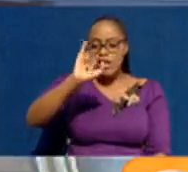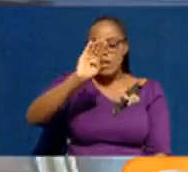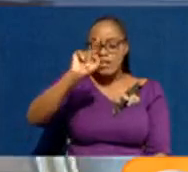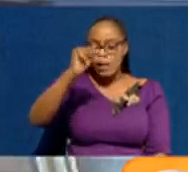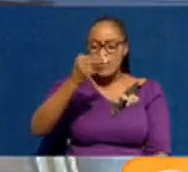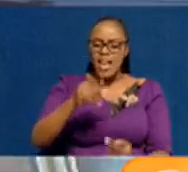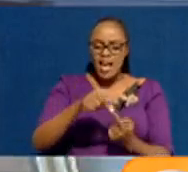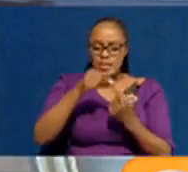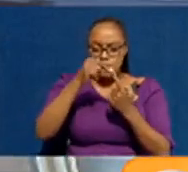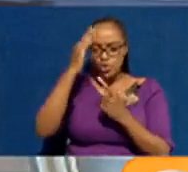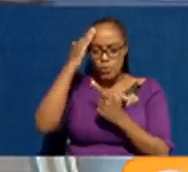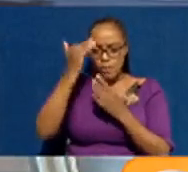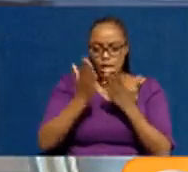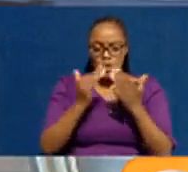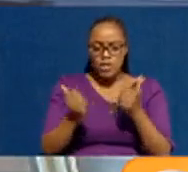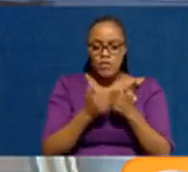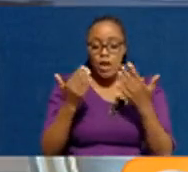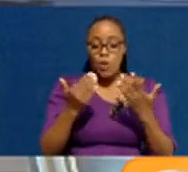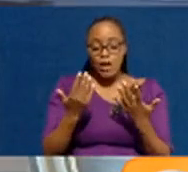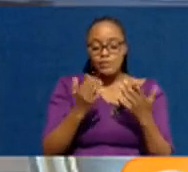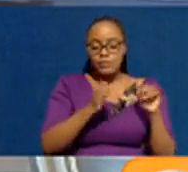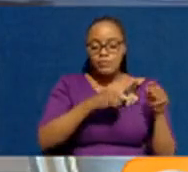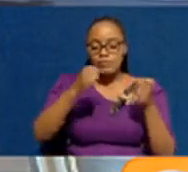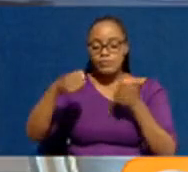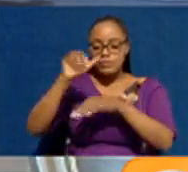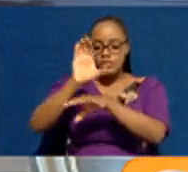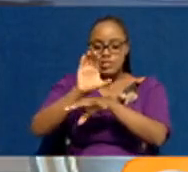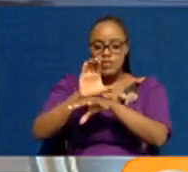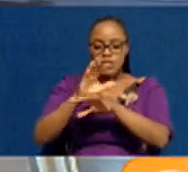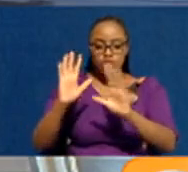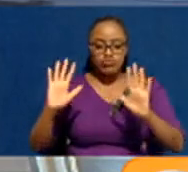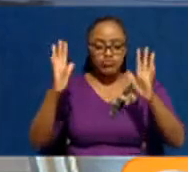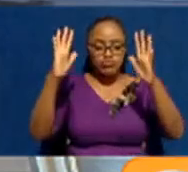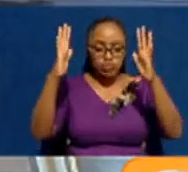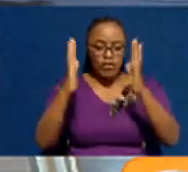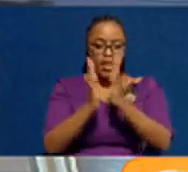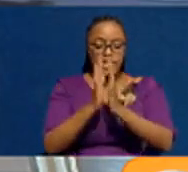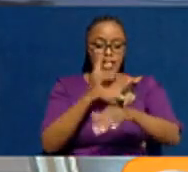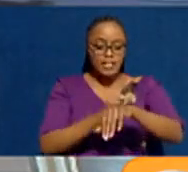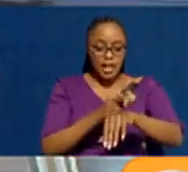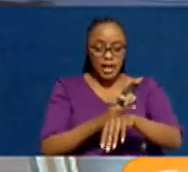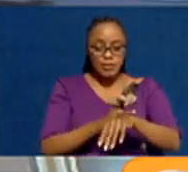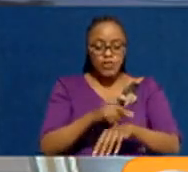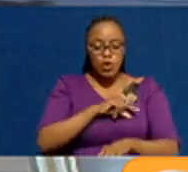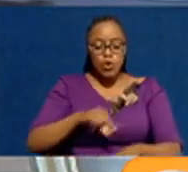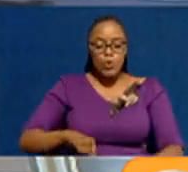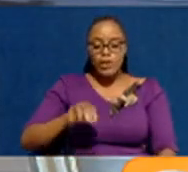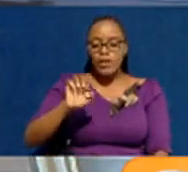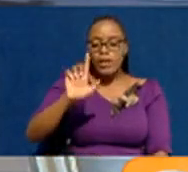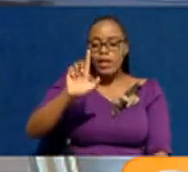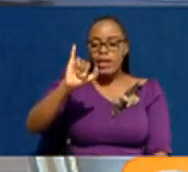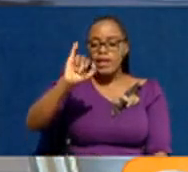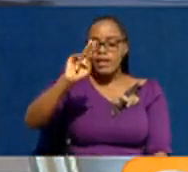A special memorial service was held at the All Saints Cathedral to celebrate the life and times of Queen Elizabeth